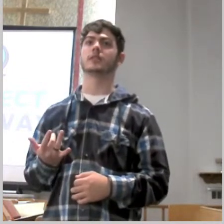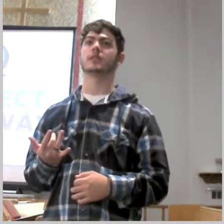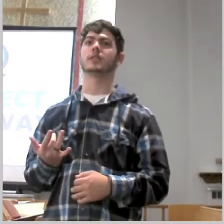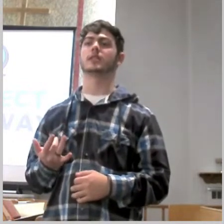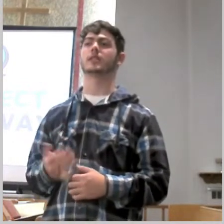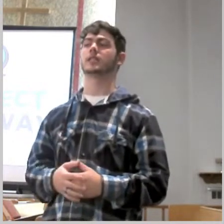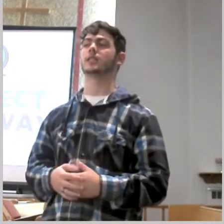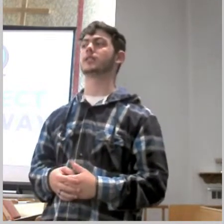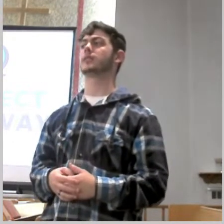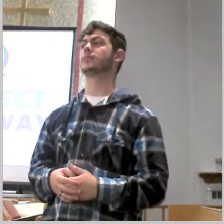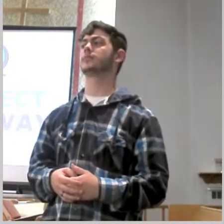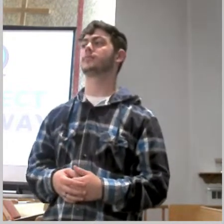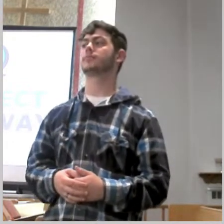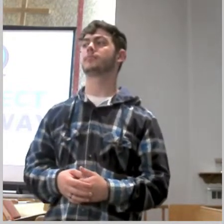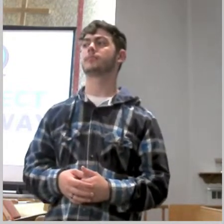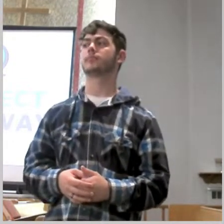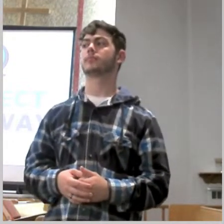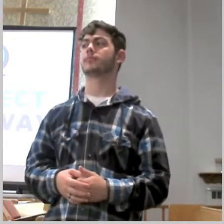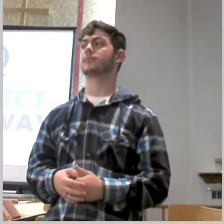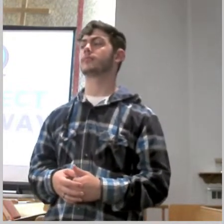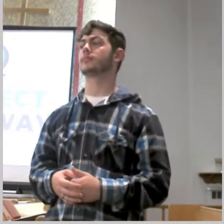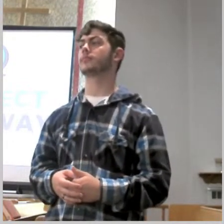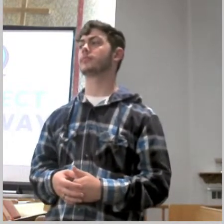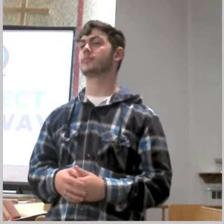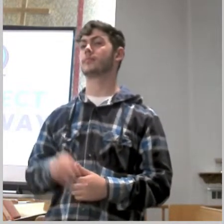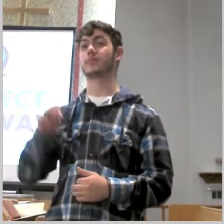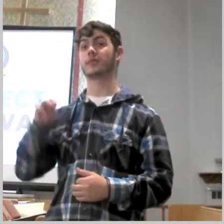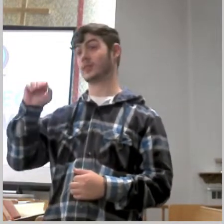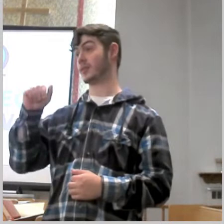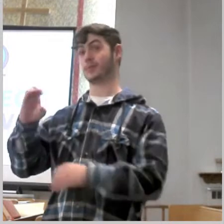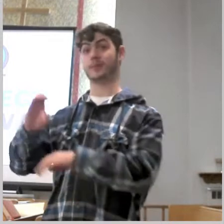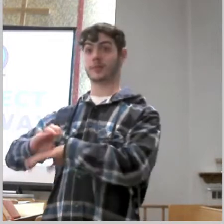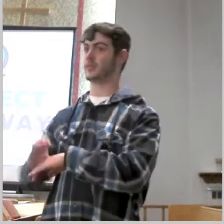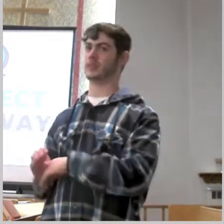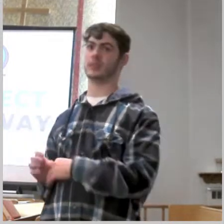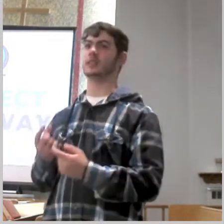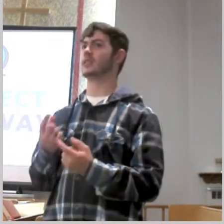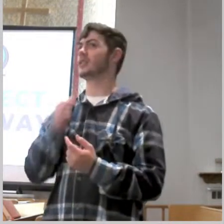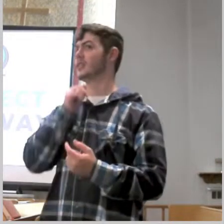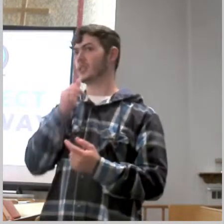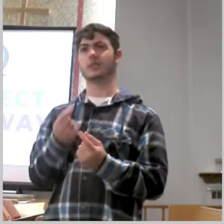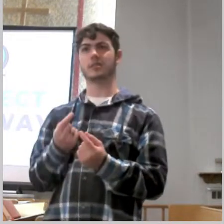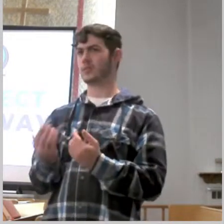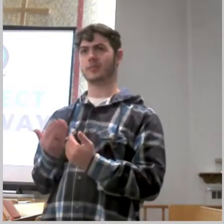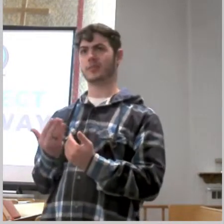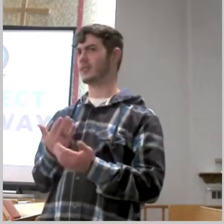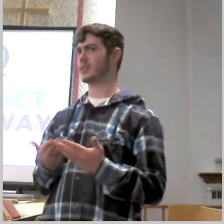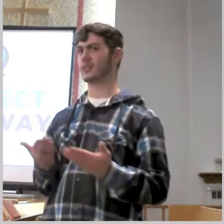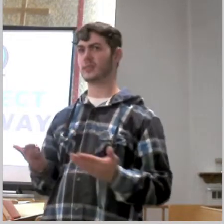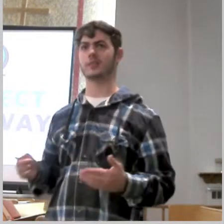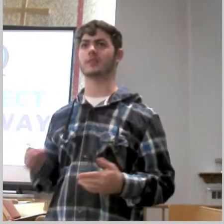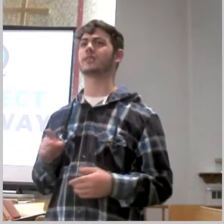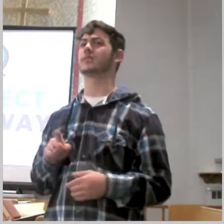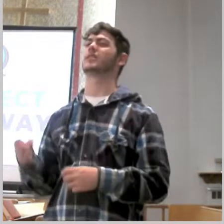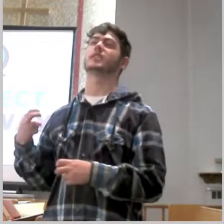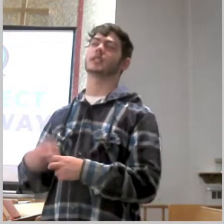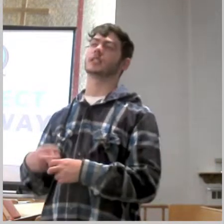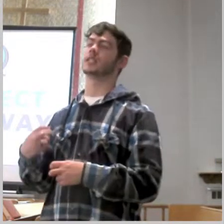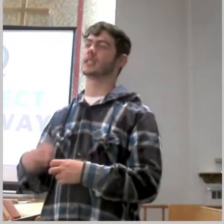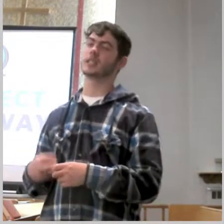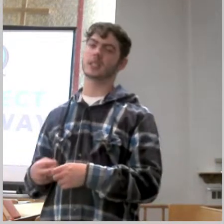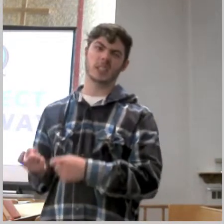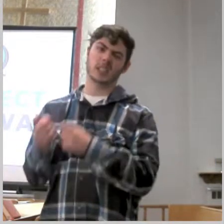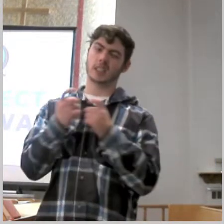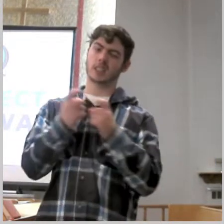do, because that's not what the Macedonian churches did. They didn't do the easy thing. They did the hard thing, and we wanted